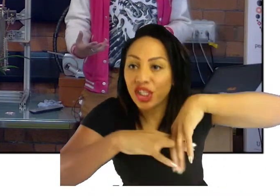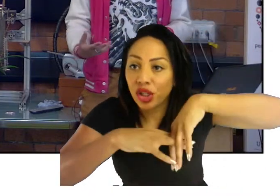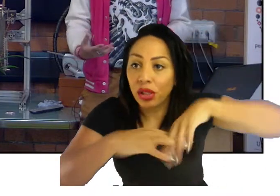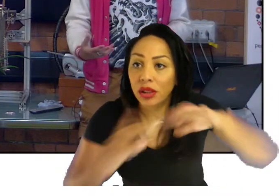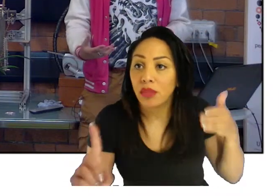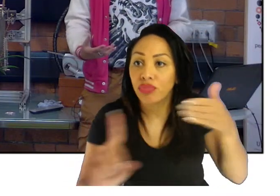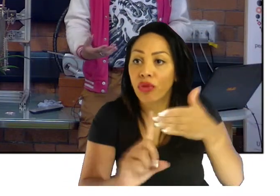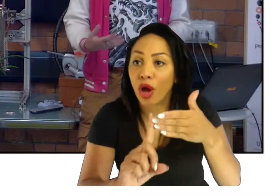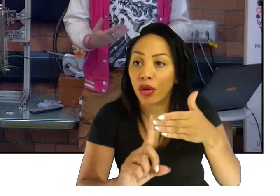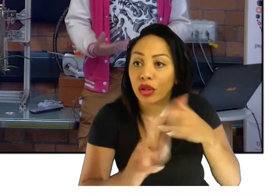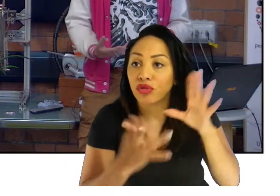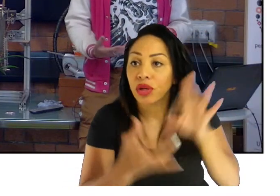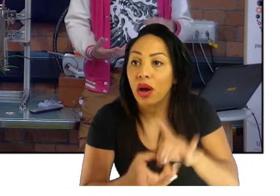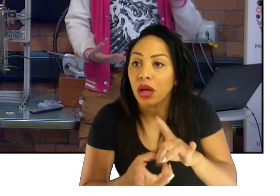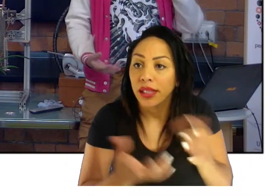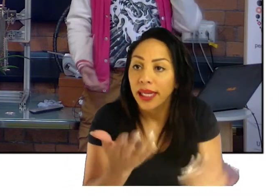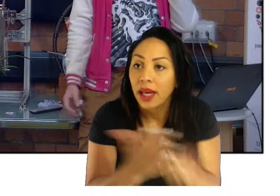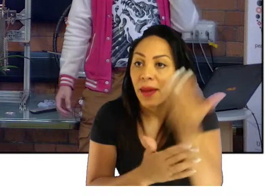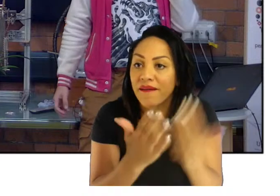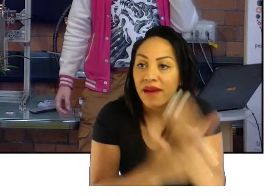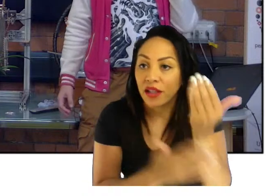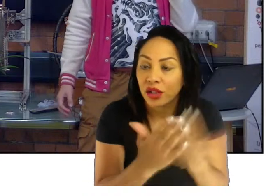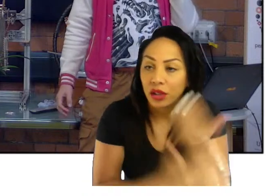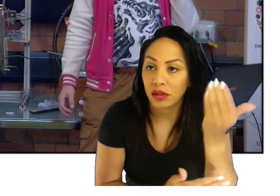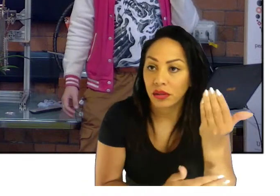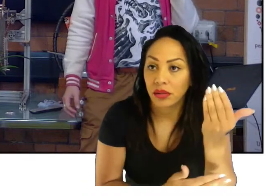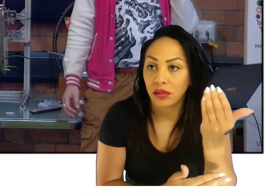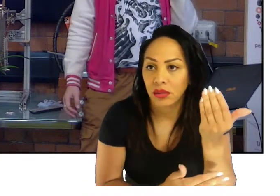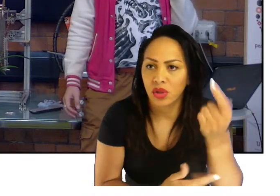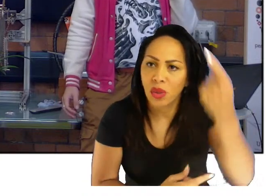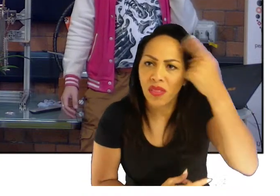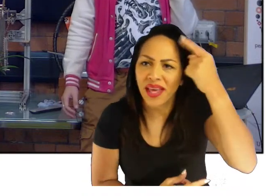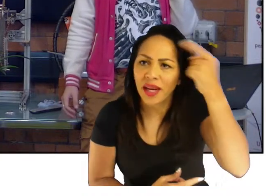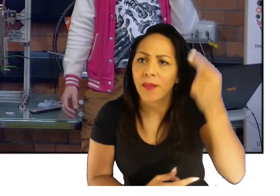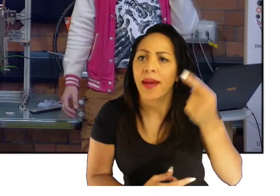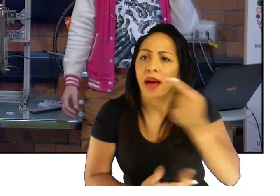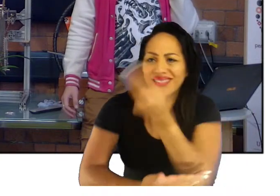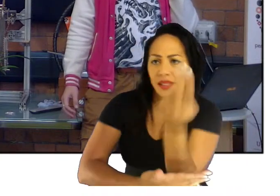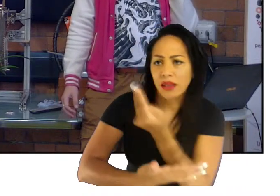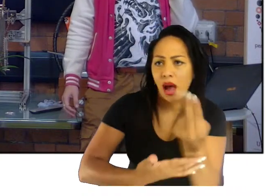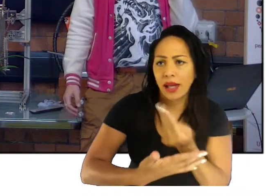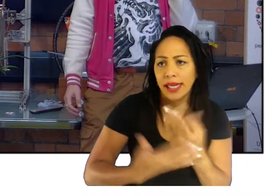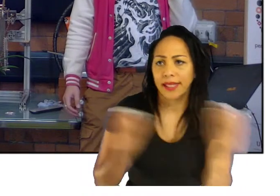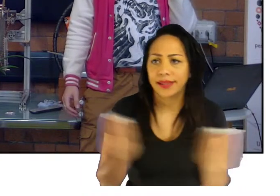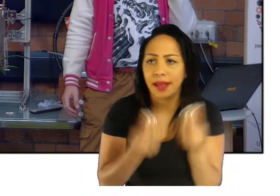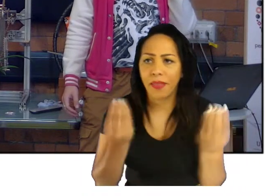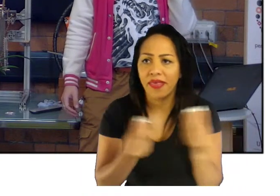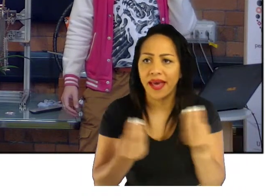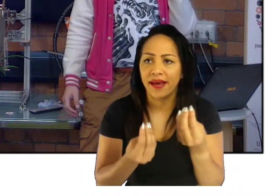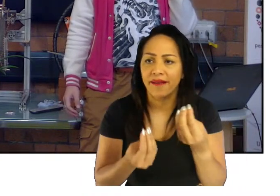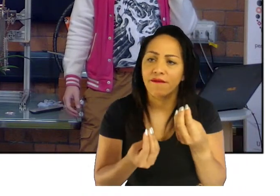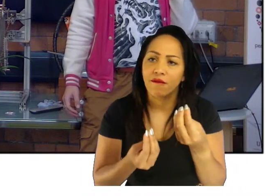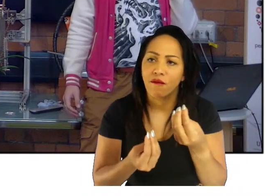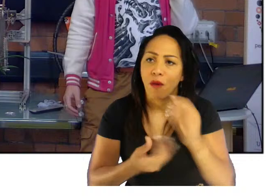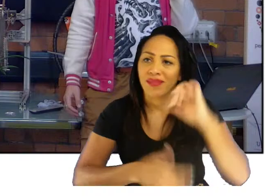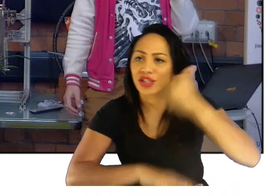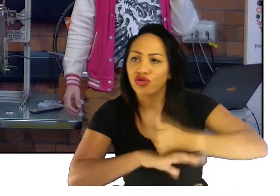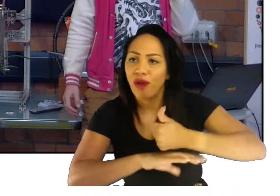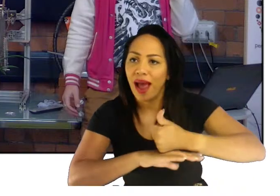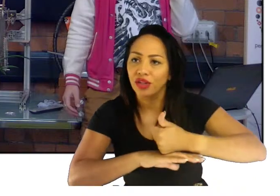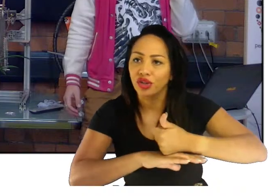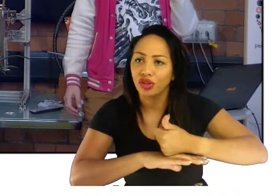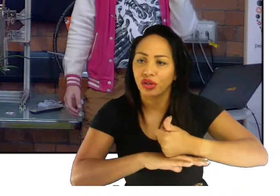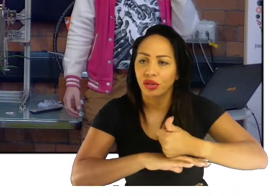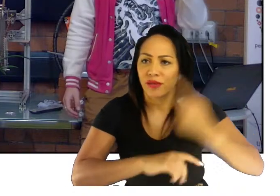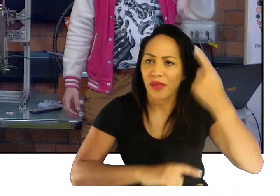making creative fashion. cultures, when you're thinking about creating something and designing something from scratch, if we think about people and place as the